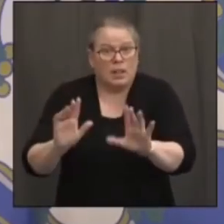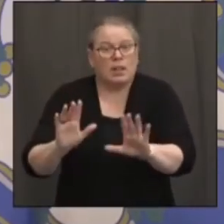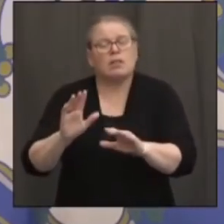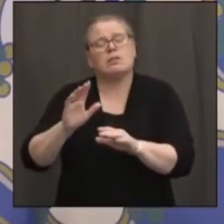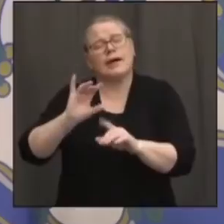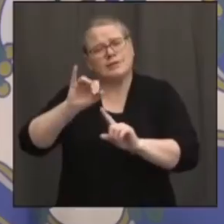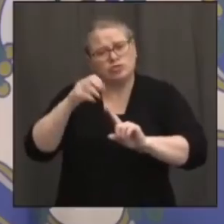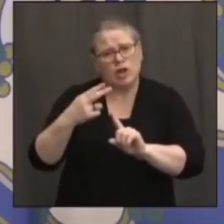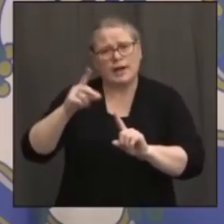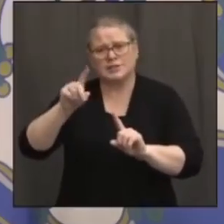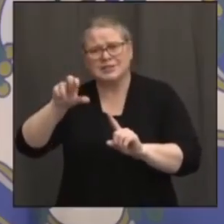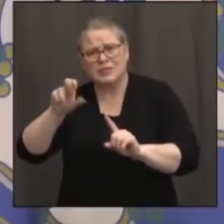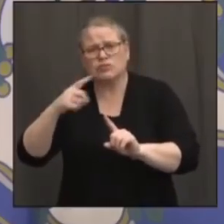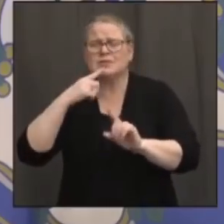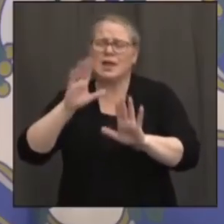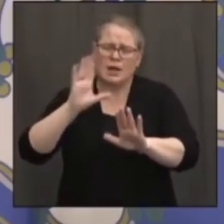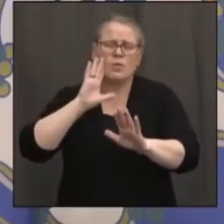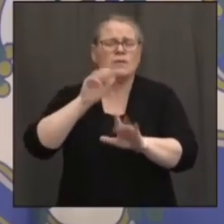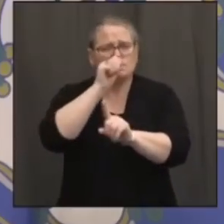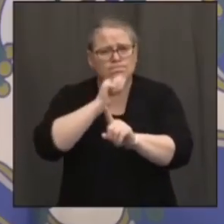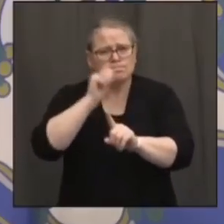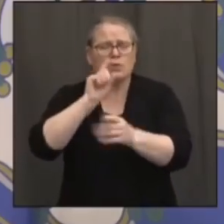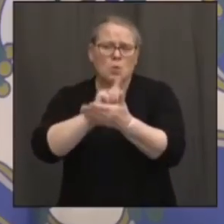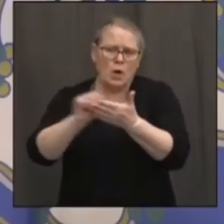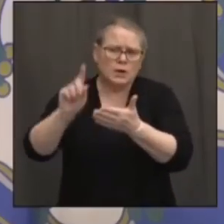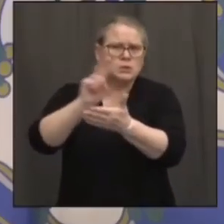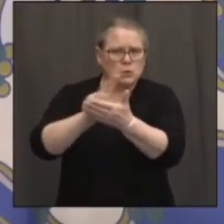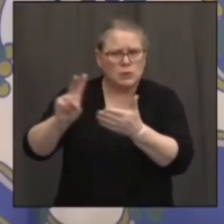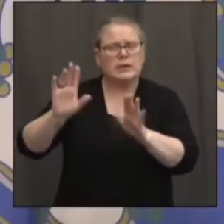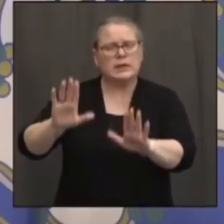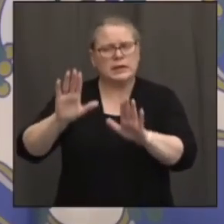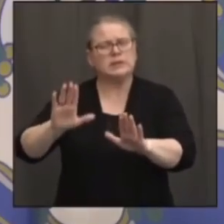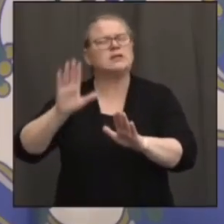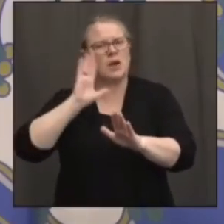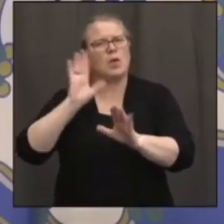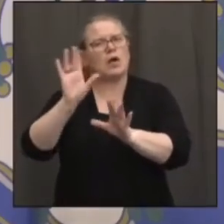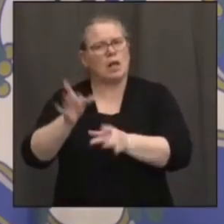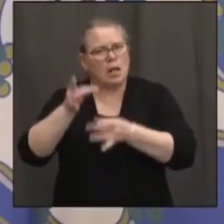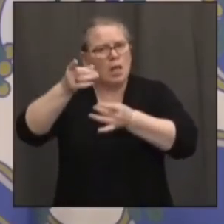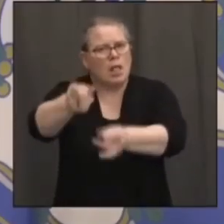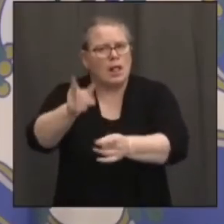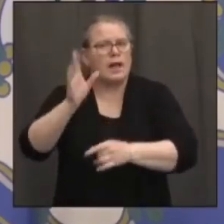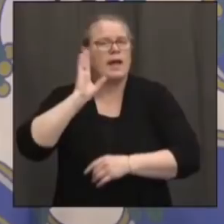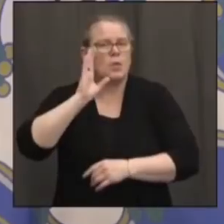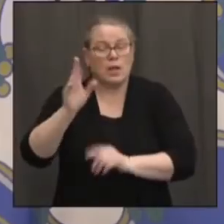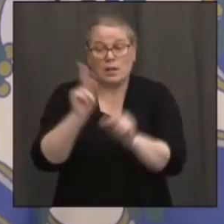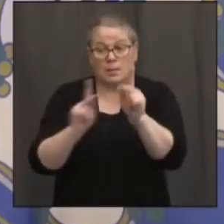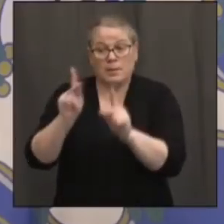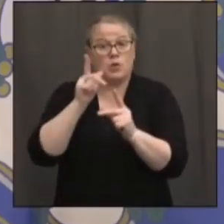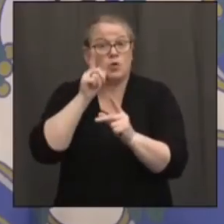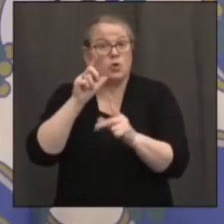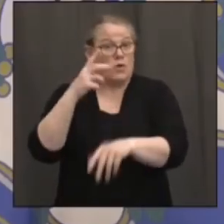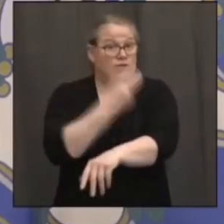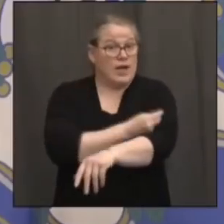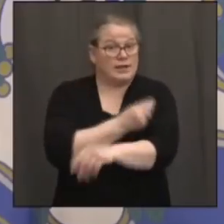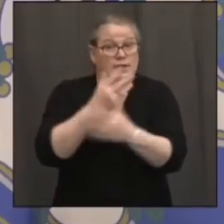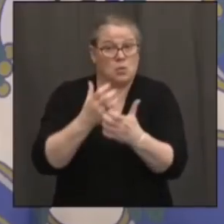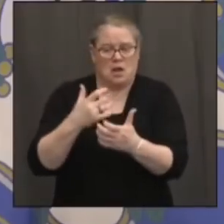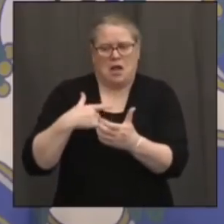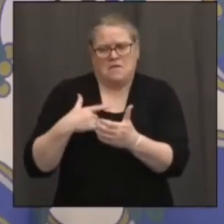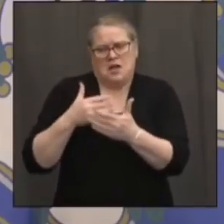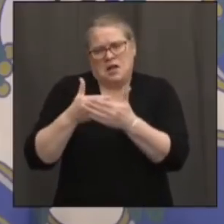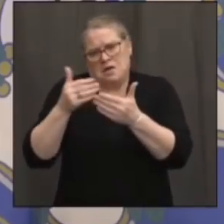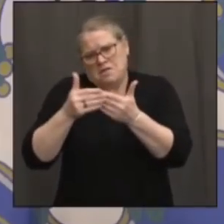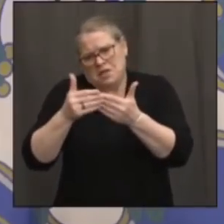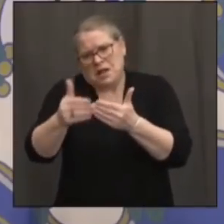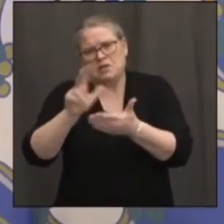get everything settled out and everybody gets there. But I think everybody that wants one will probably be able to get their vaccine, their first shot, over the course of the